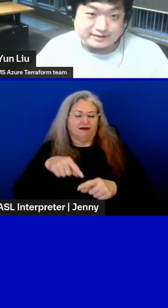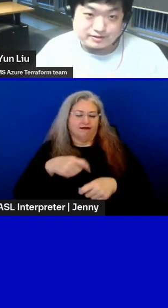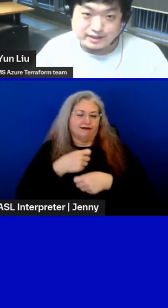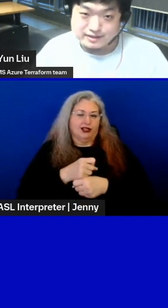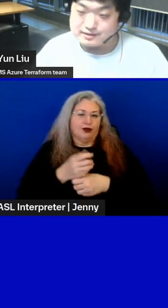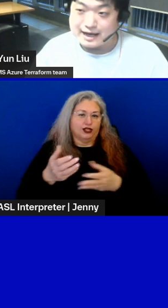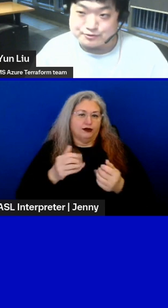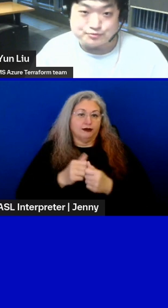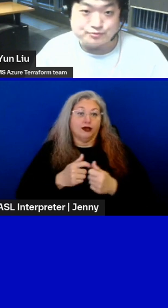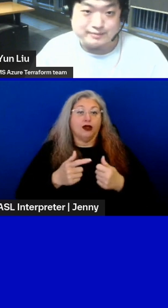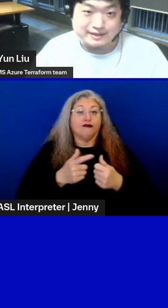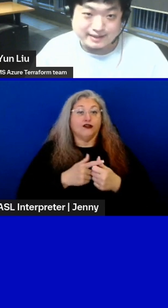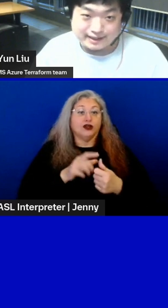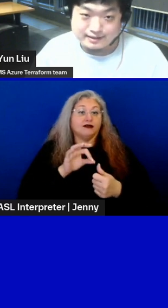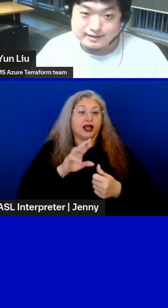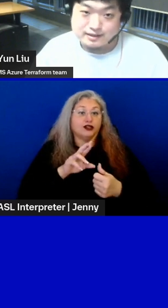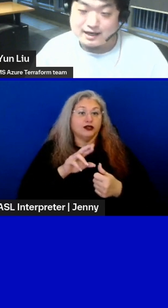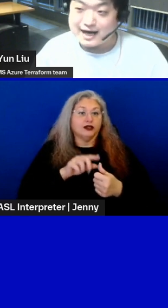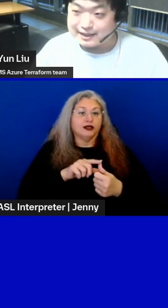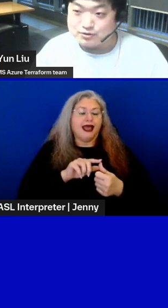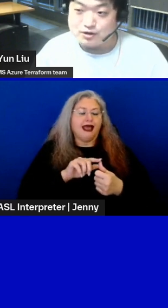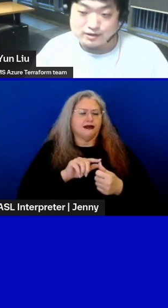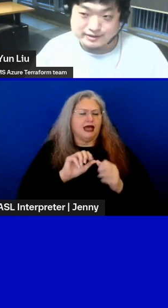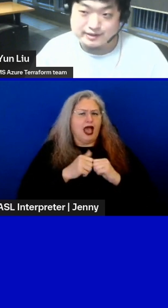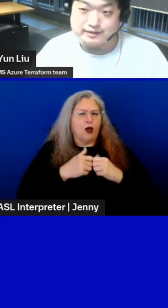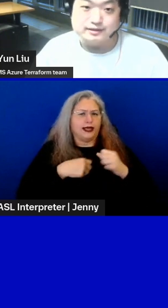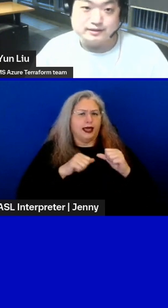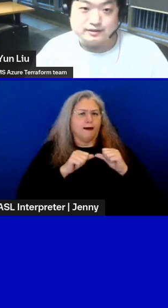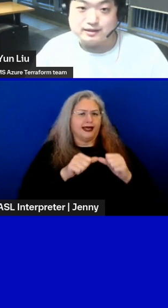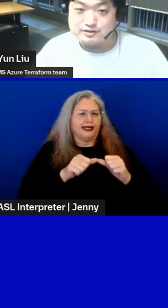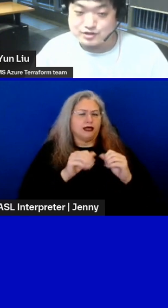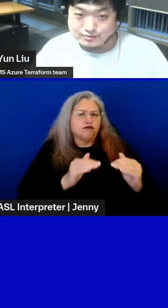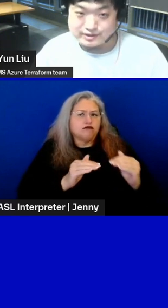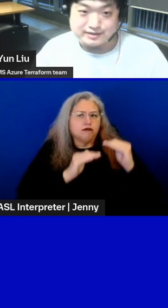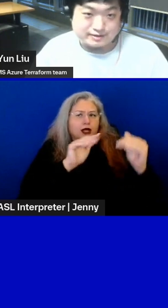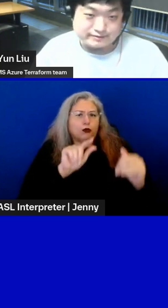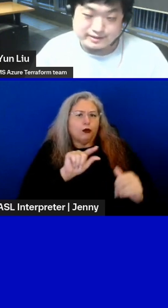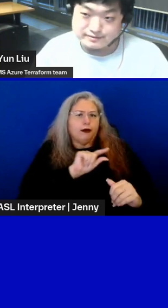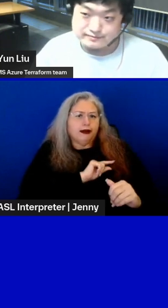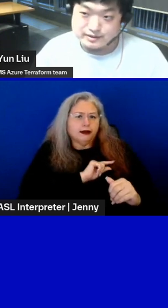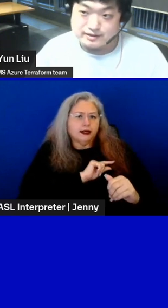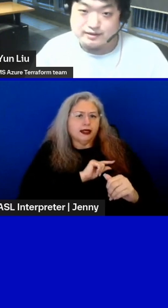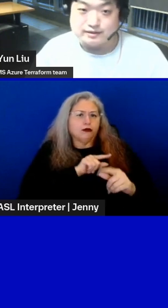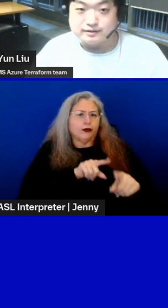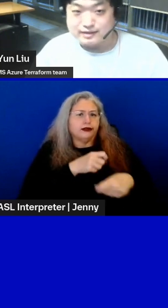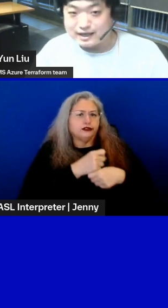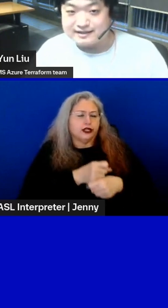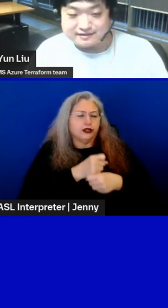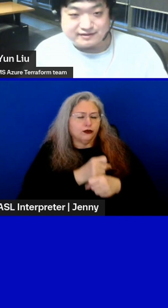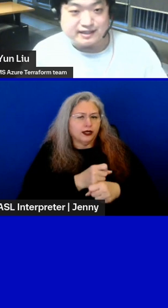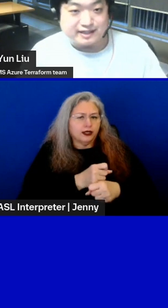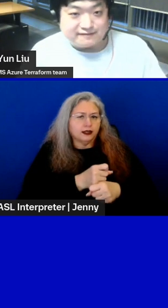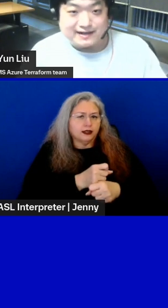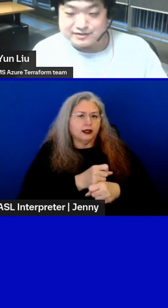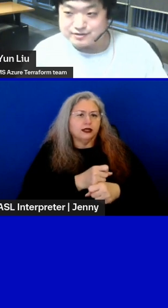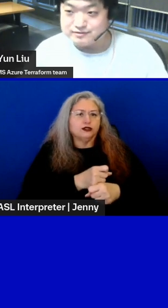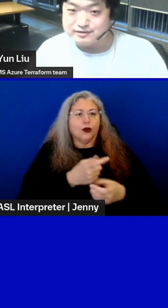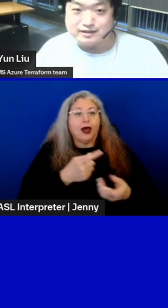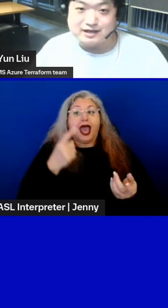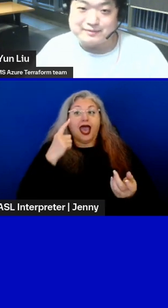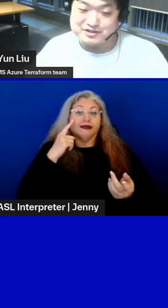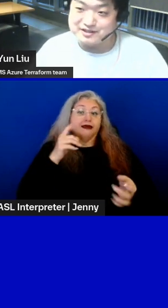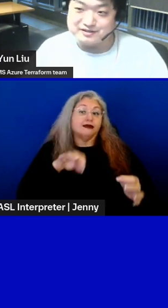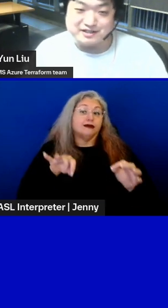first factor is how do we maintain a high quality generating service. And I think the key